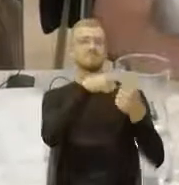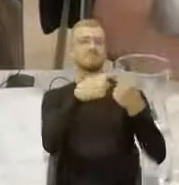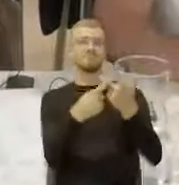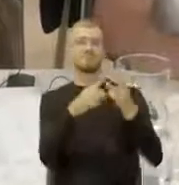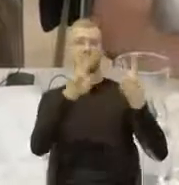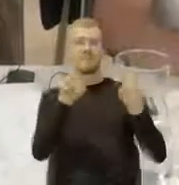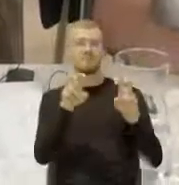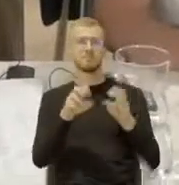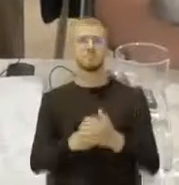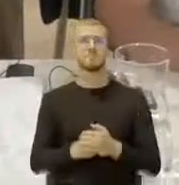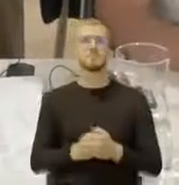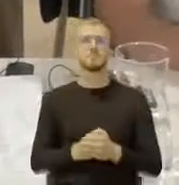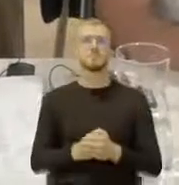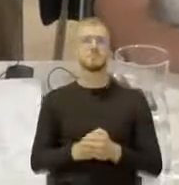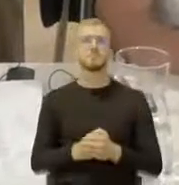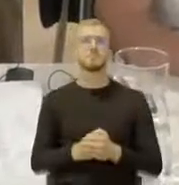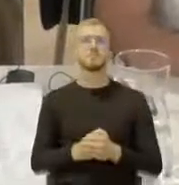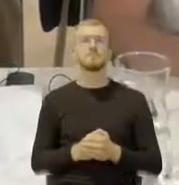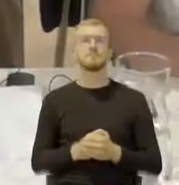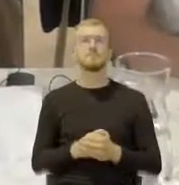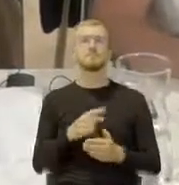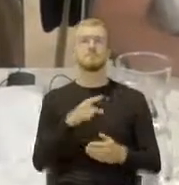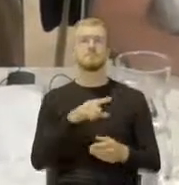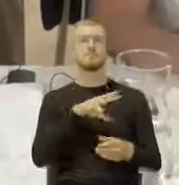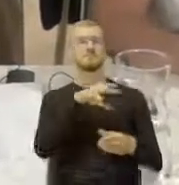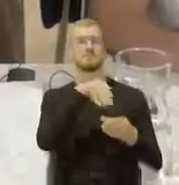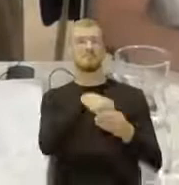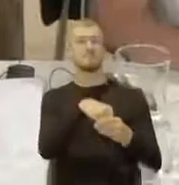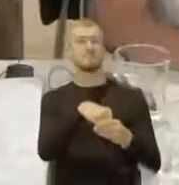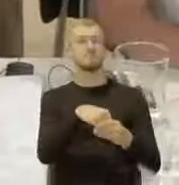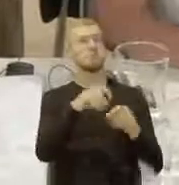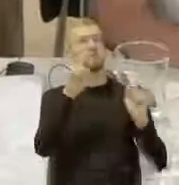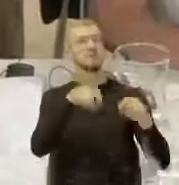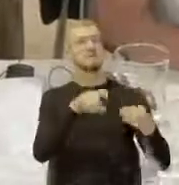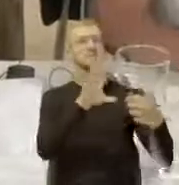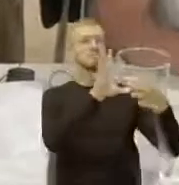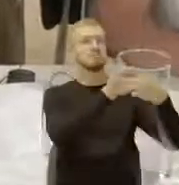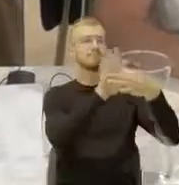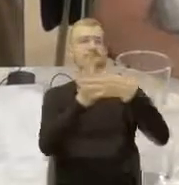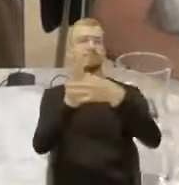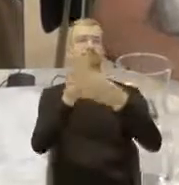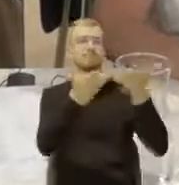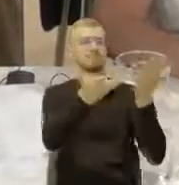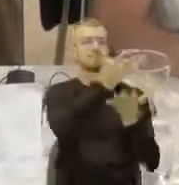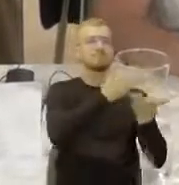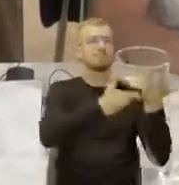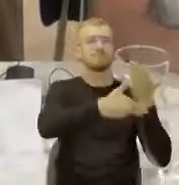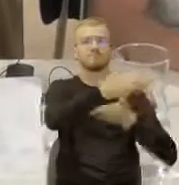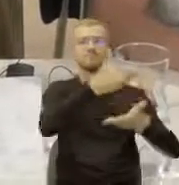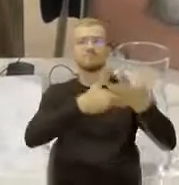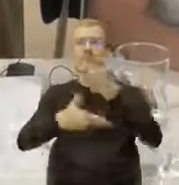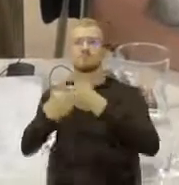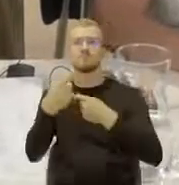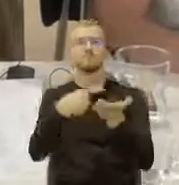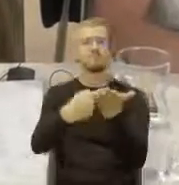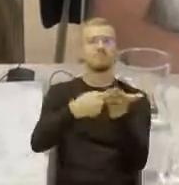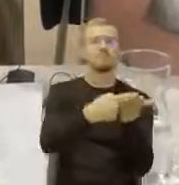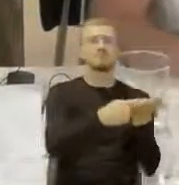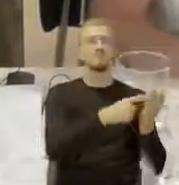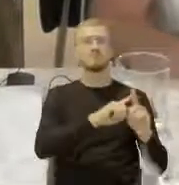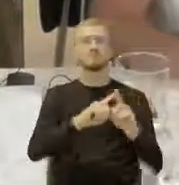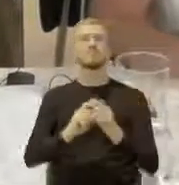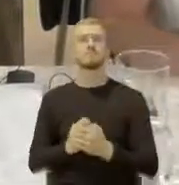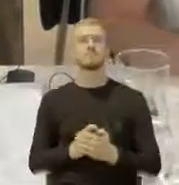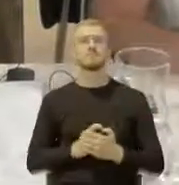dialogue further, dear Emilia and dear colleagues and representatives of UCLG. We